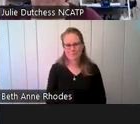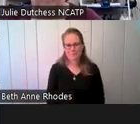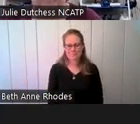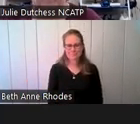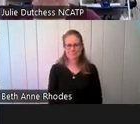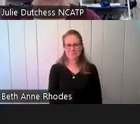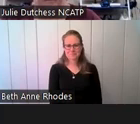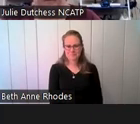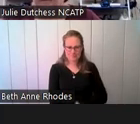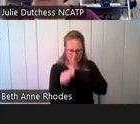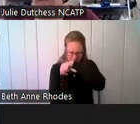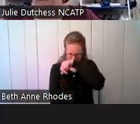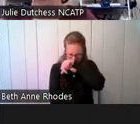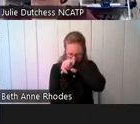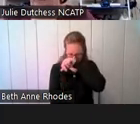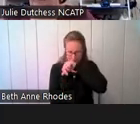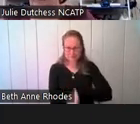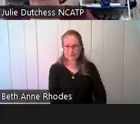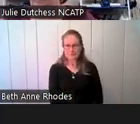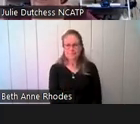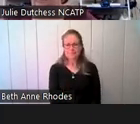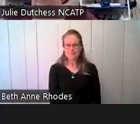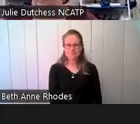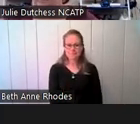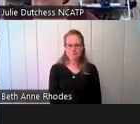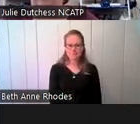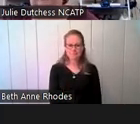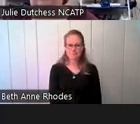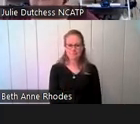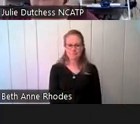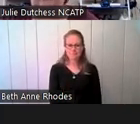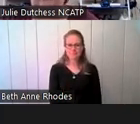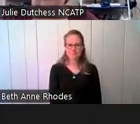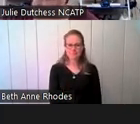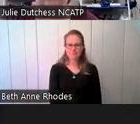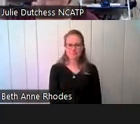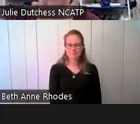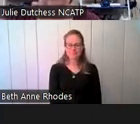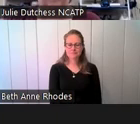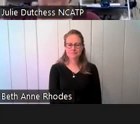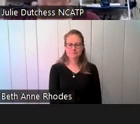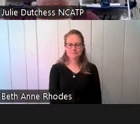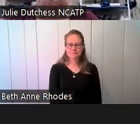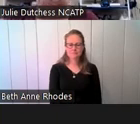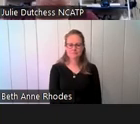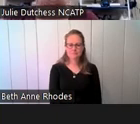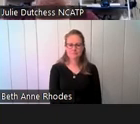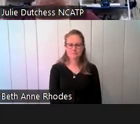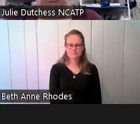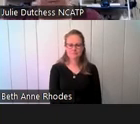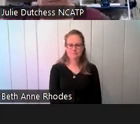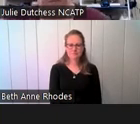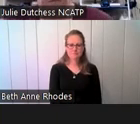work. It's time for change. That's why we created ClickUp. ClickUp is an entire